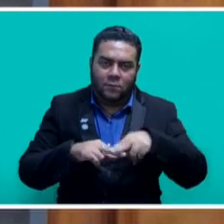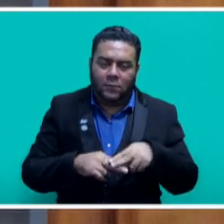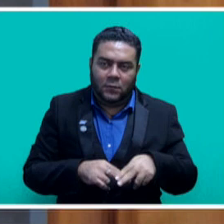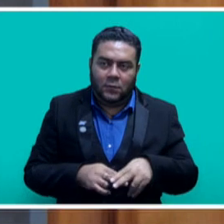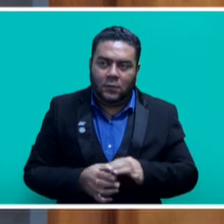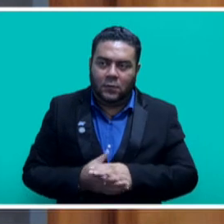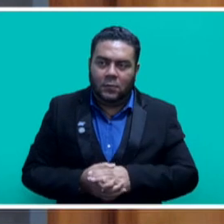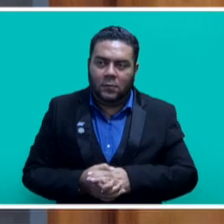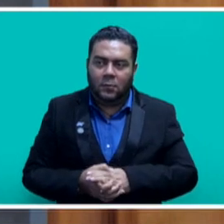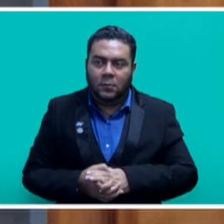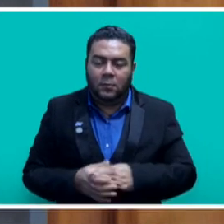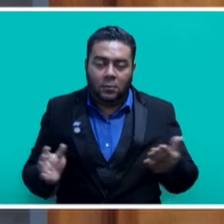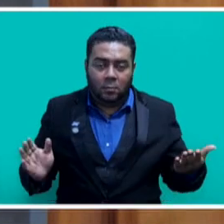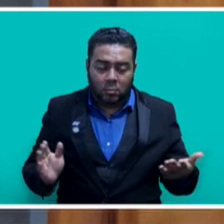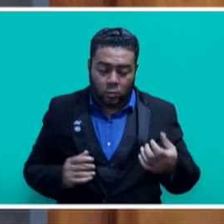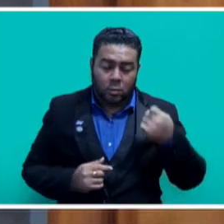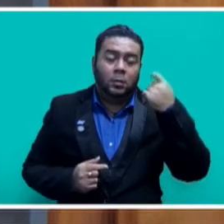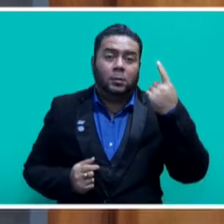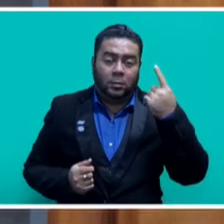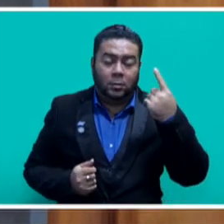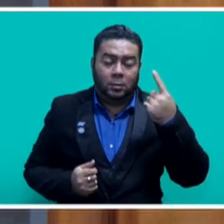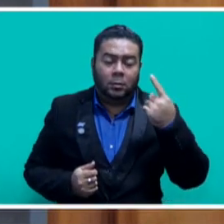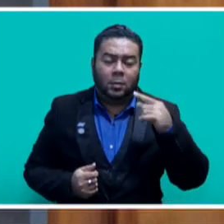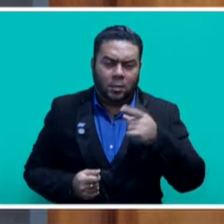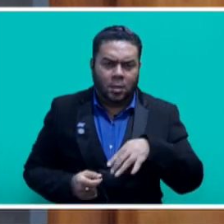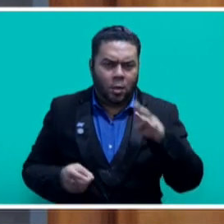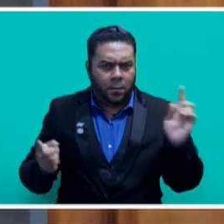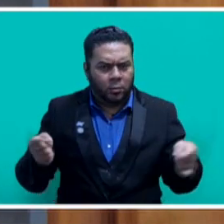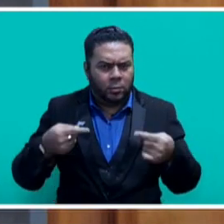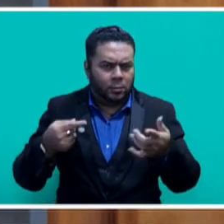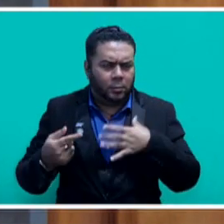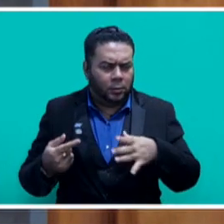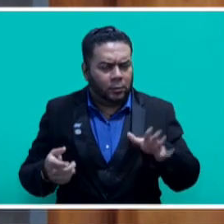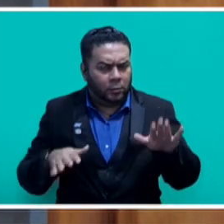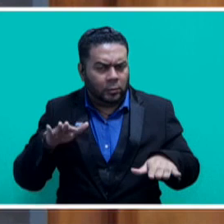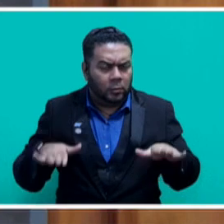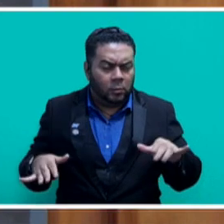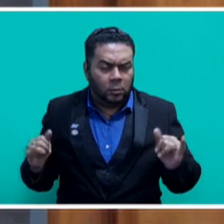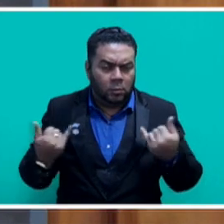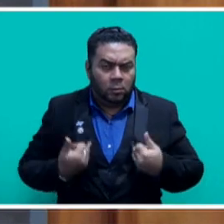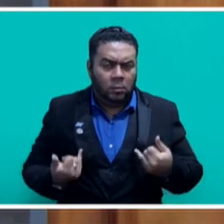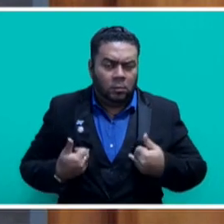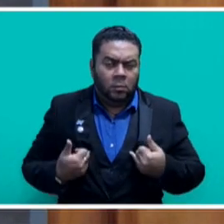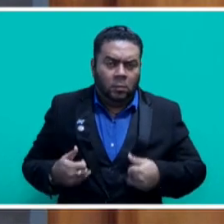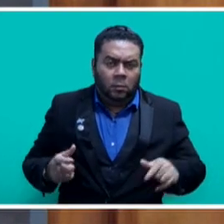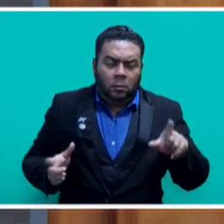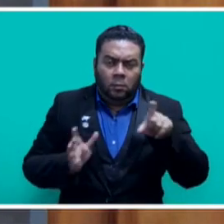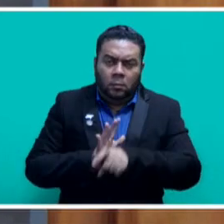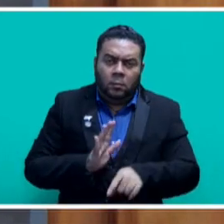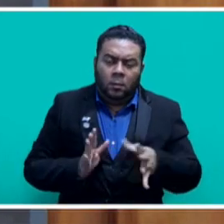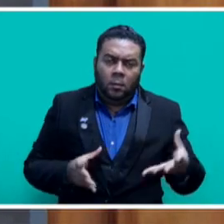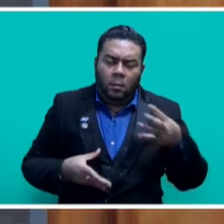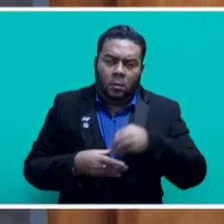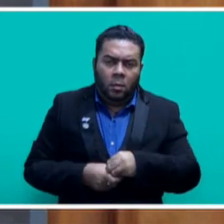sir, I understand that the opposition may have doubts about the implementation and the cost associated with